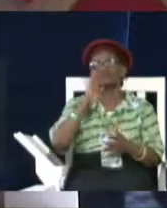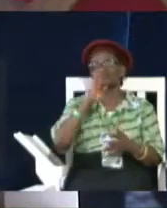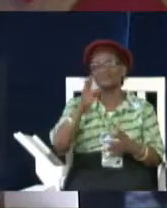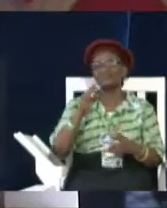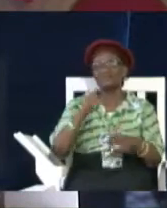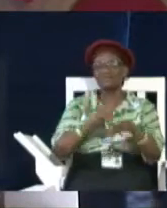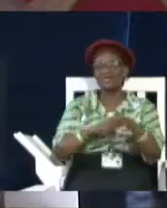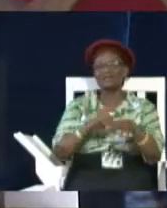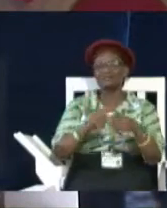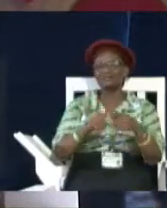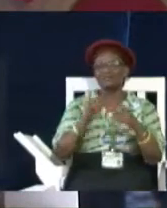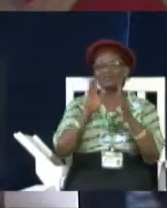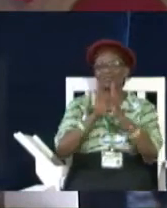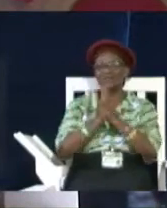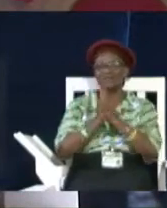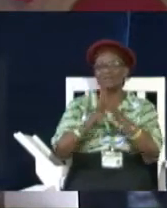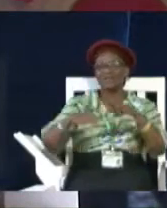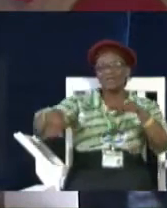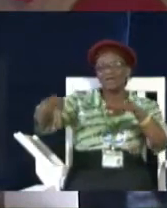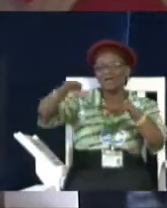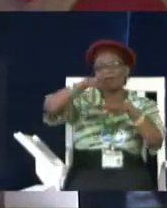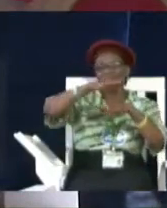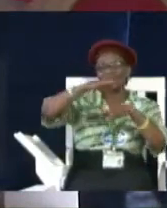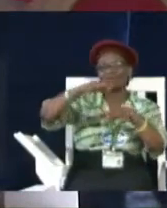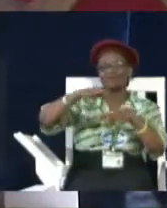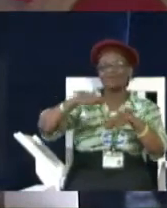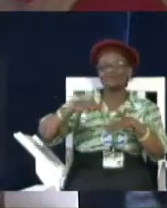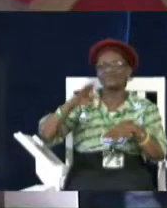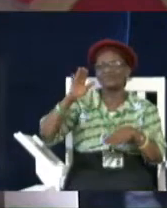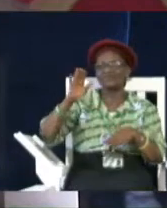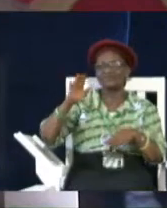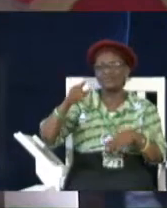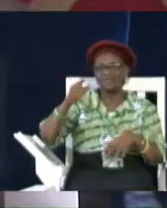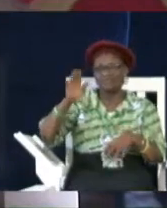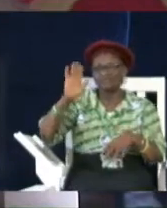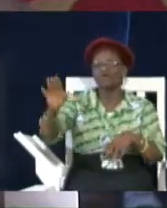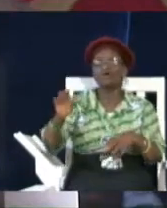Above thy fellows means